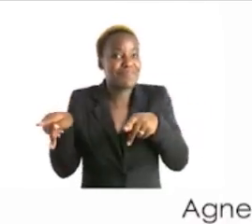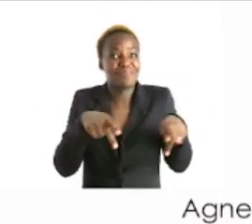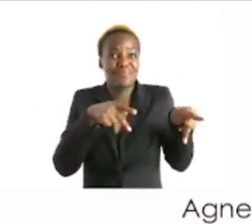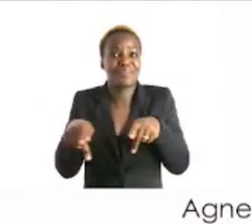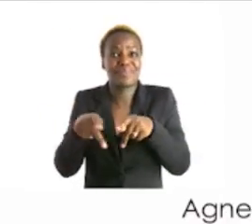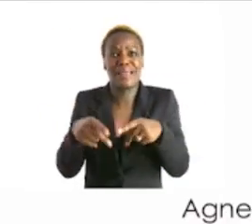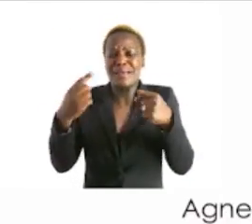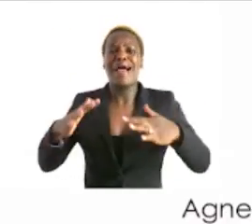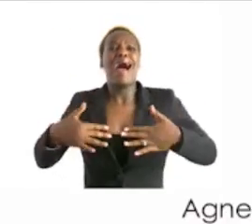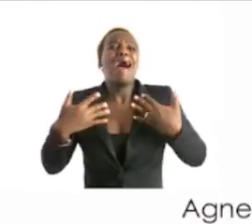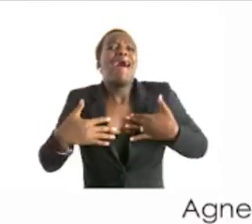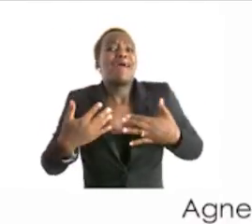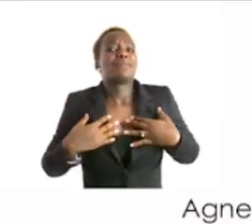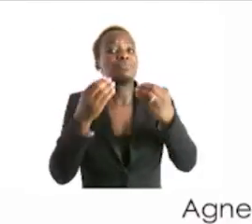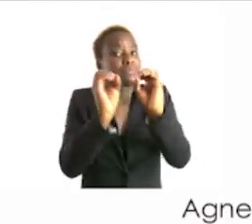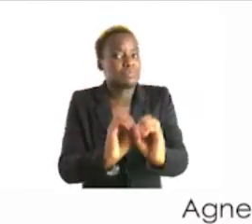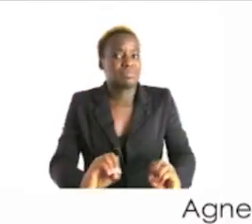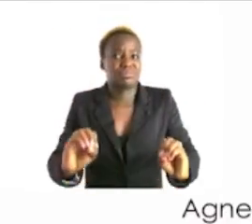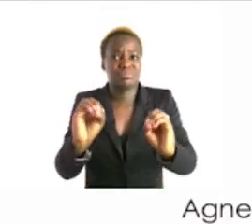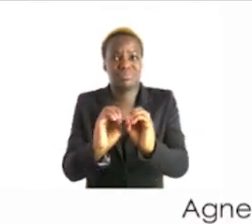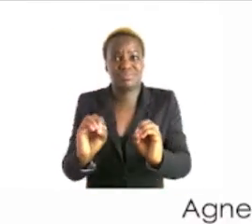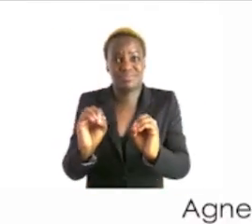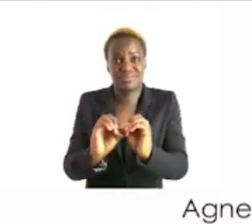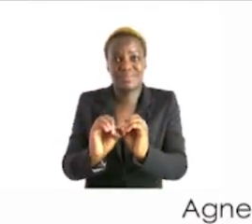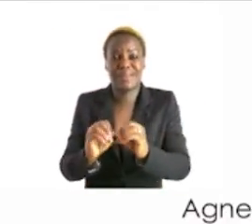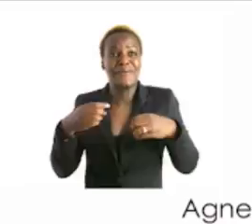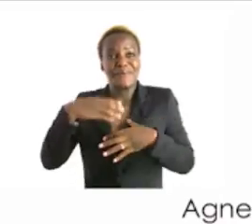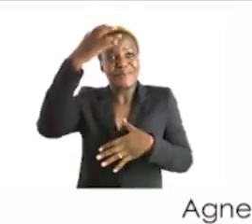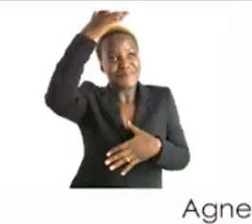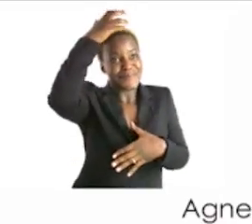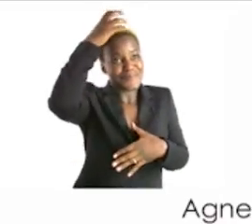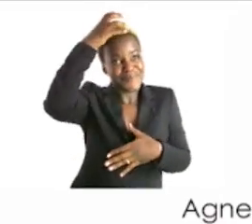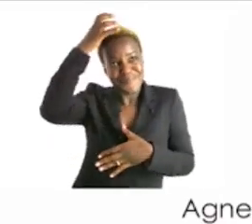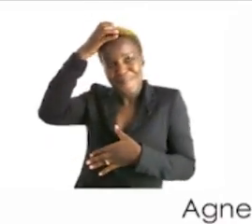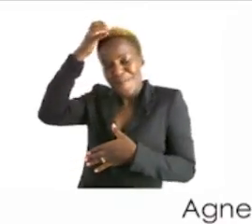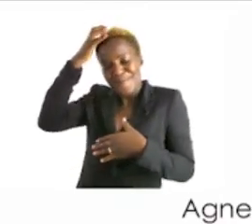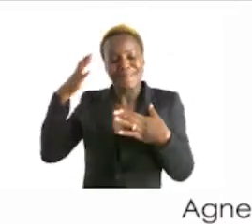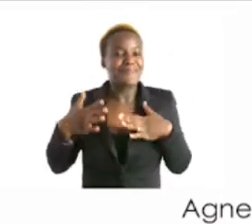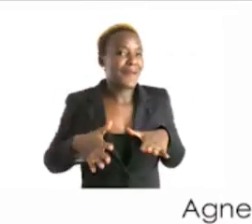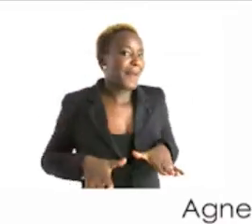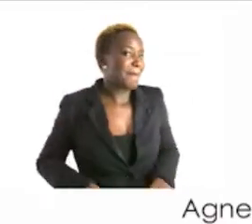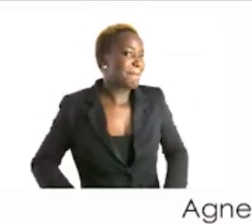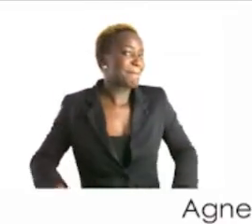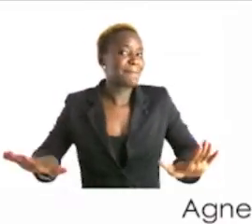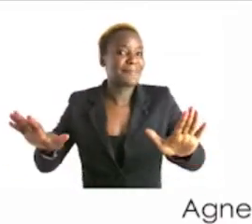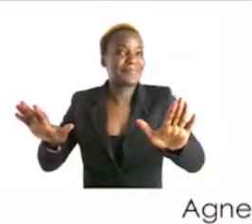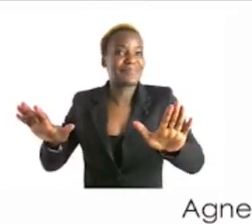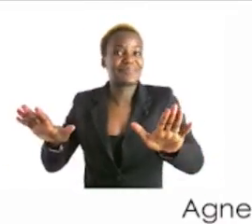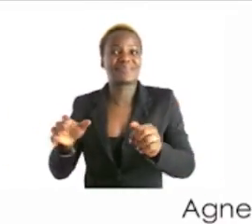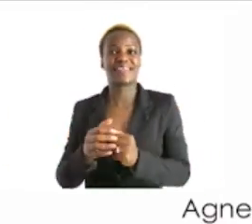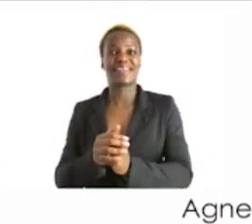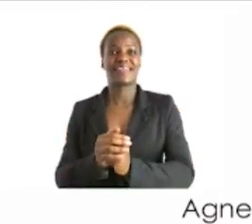been happy the party was a princess party each girl had to wear a pretty